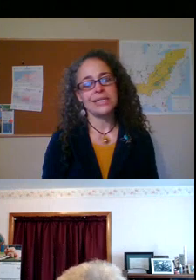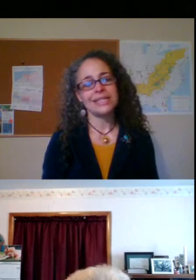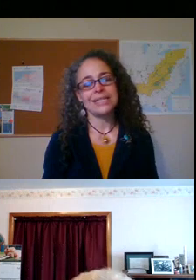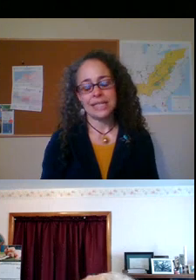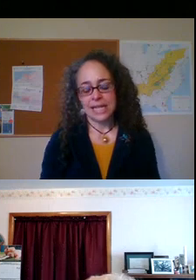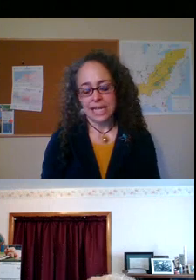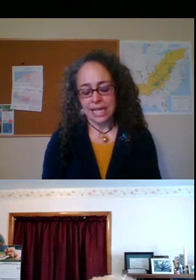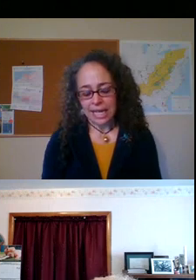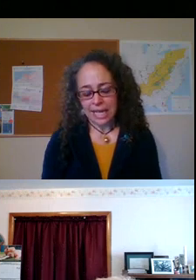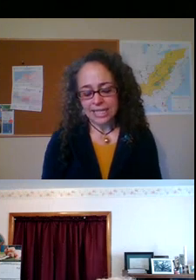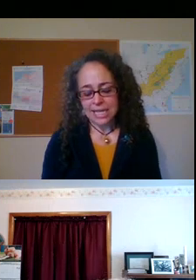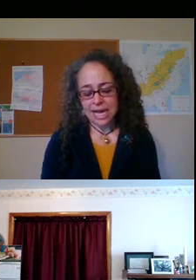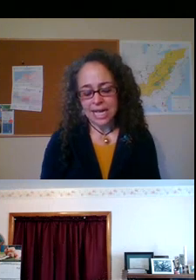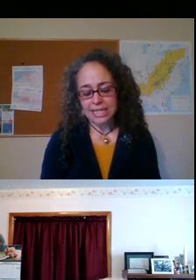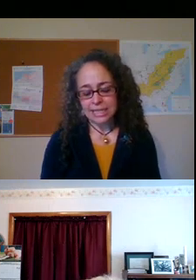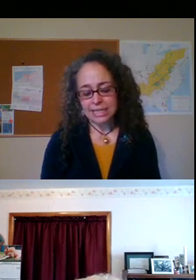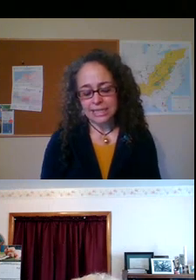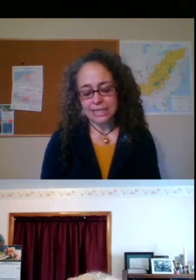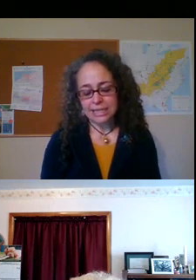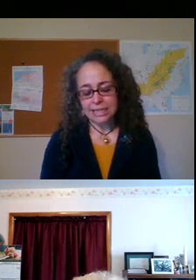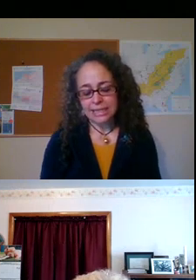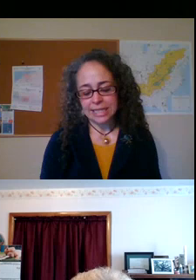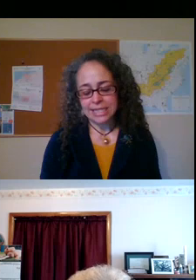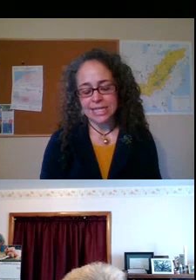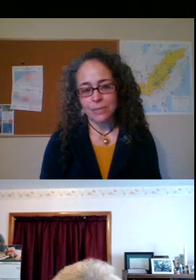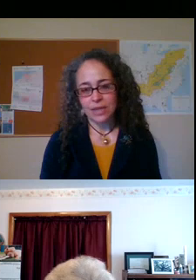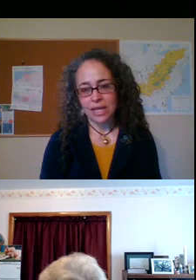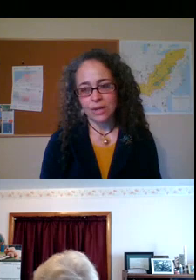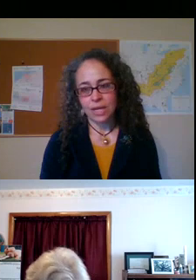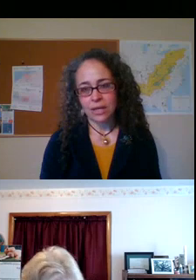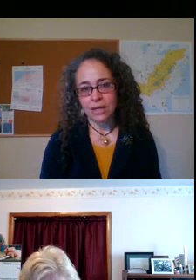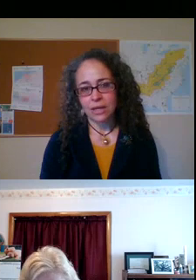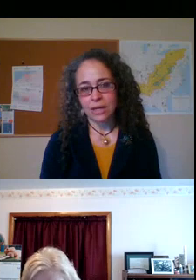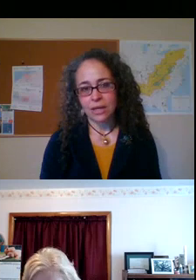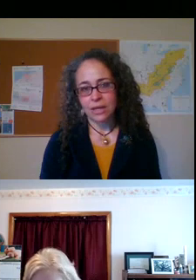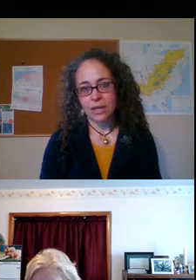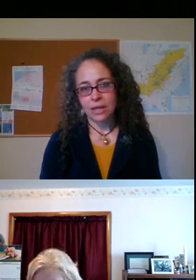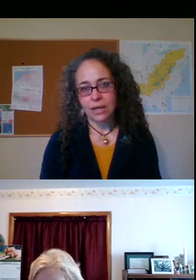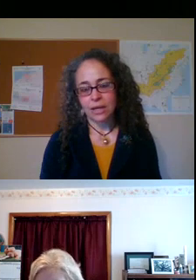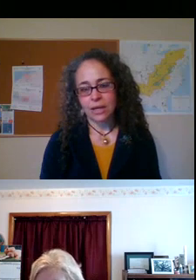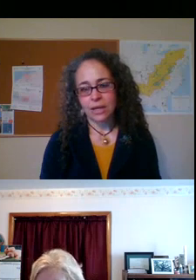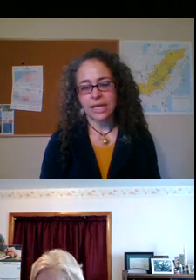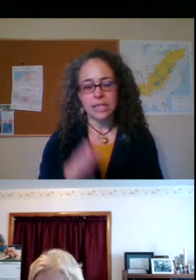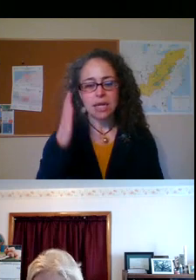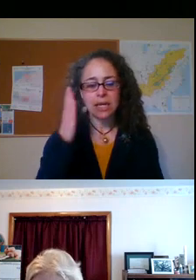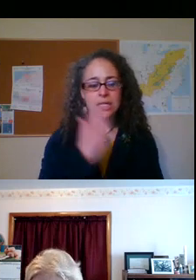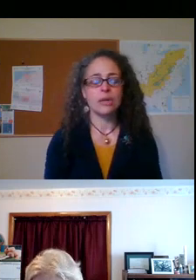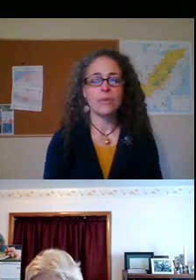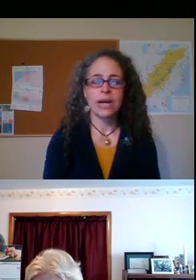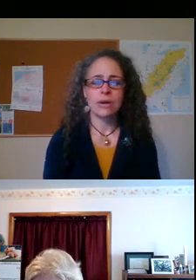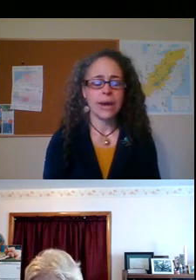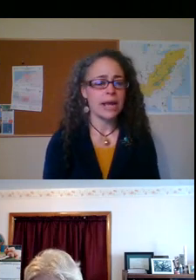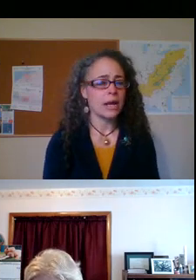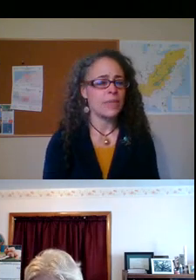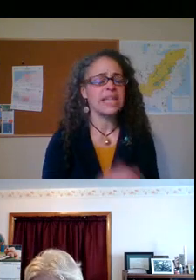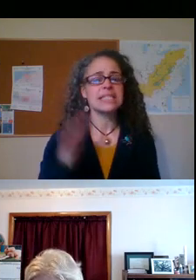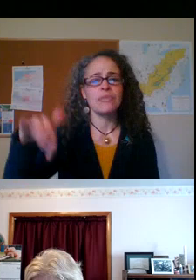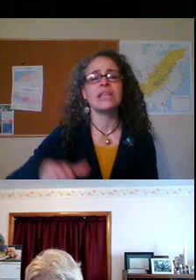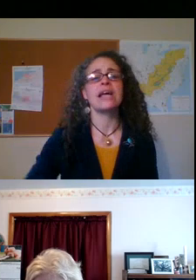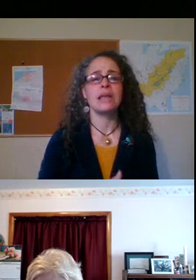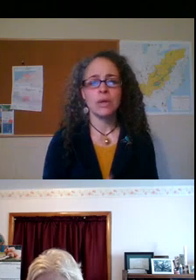But I mean, it's not something that you can, like, it's not a deal breaker,